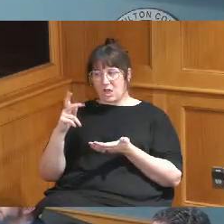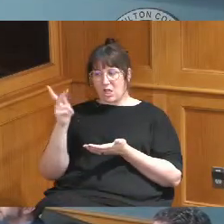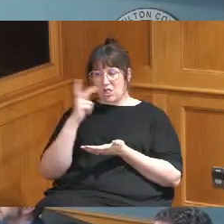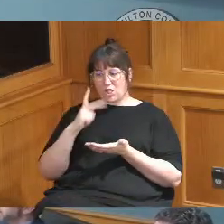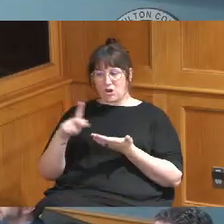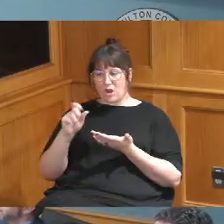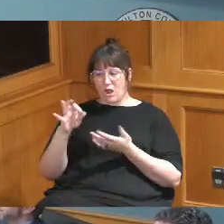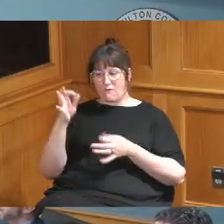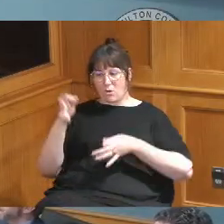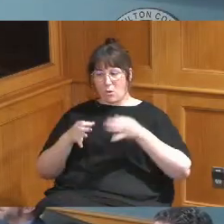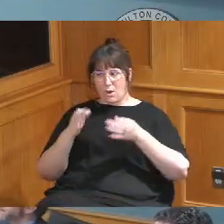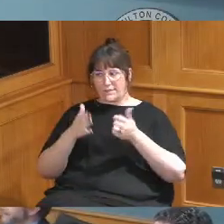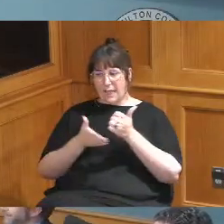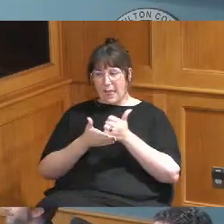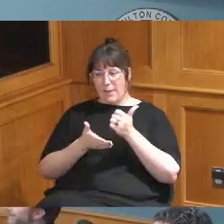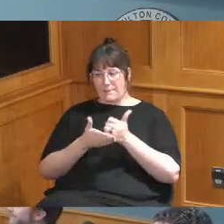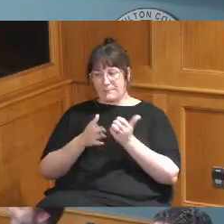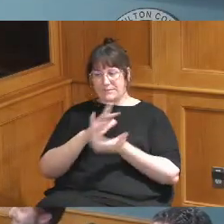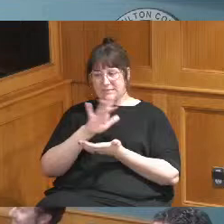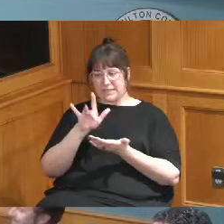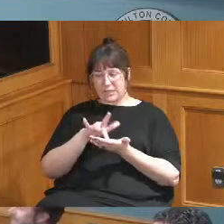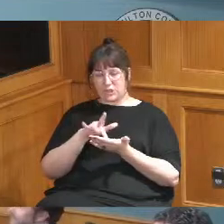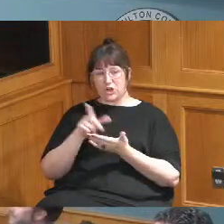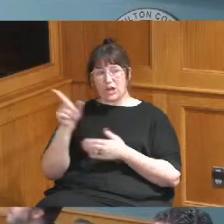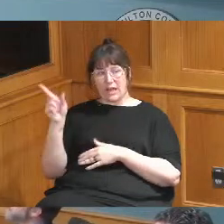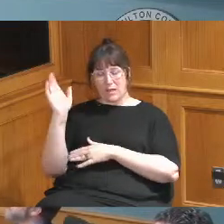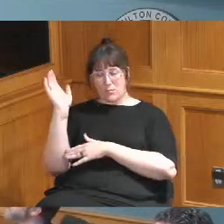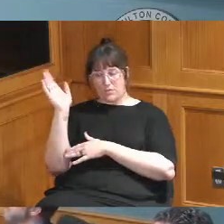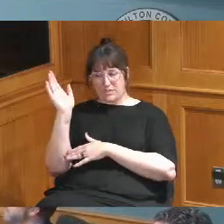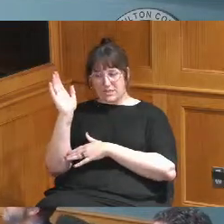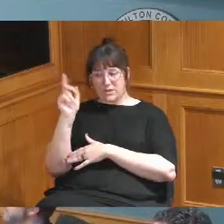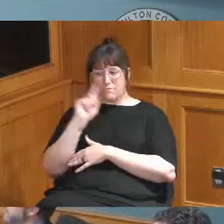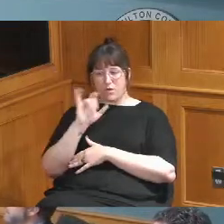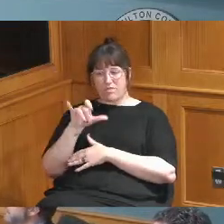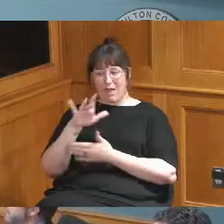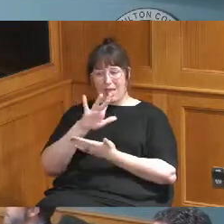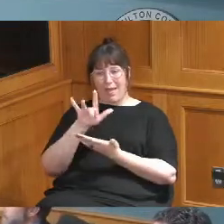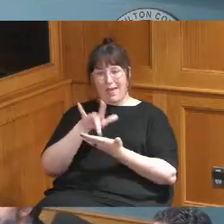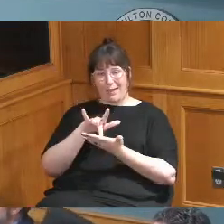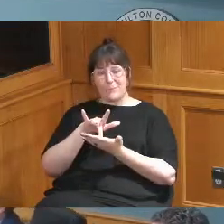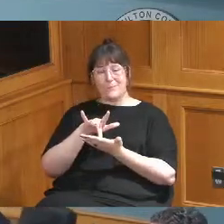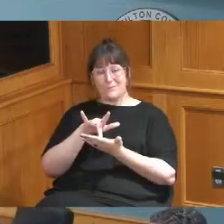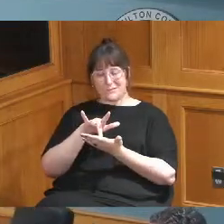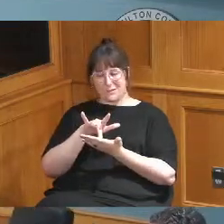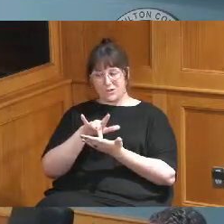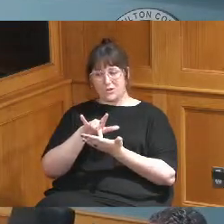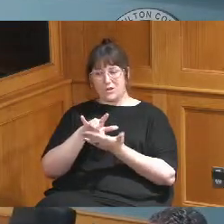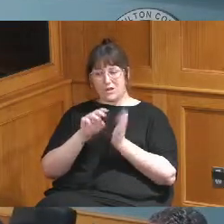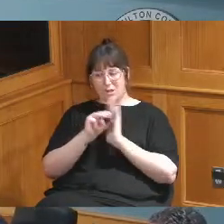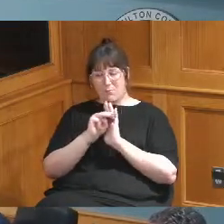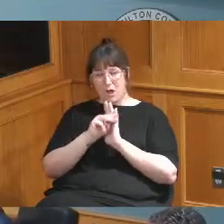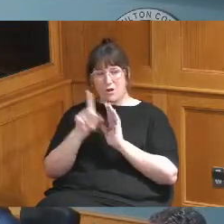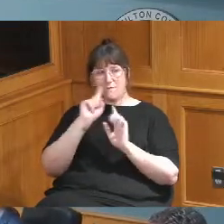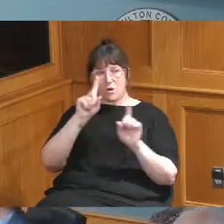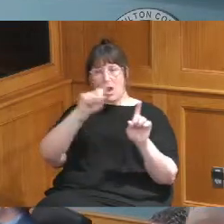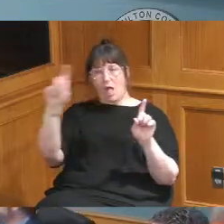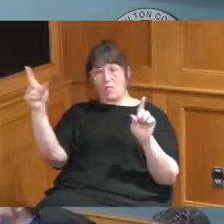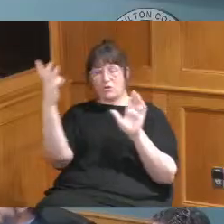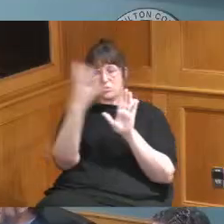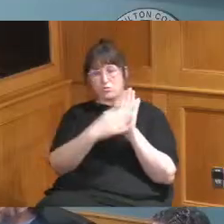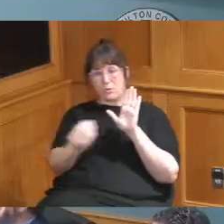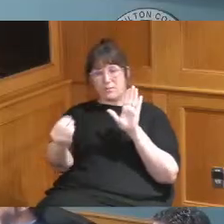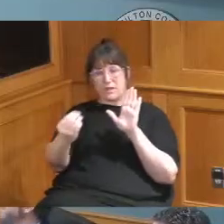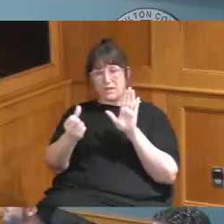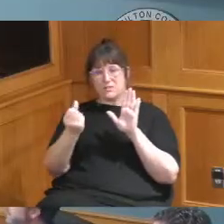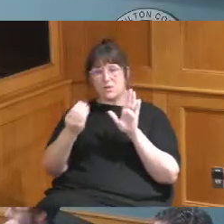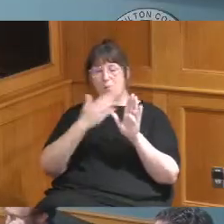Association of Counties conference, where he made a presentation about the help center as a model for others to replicate throughout the country. So